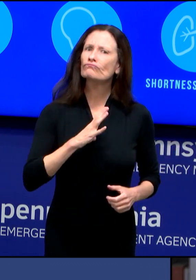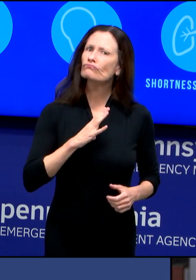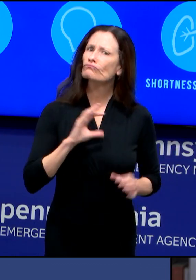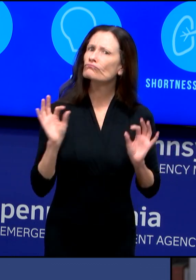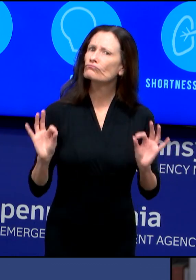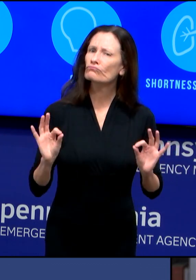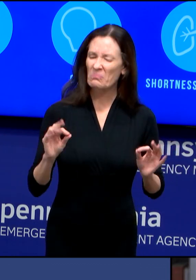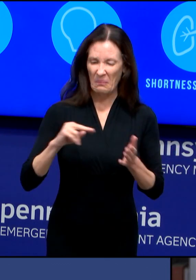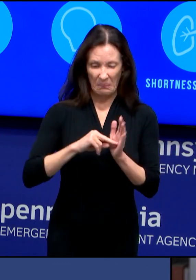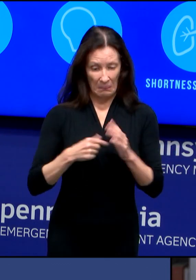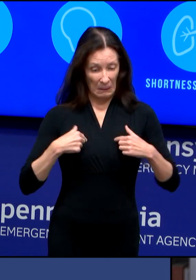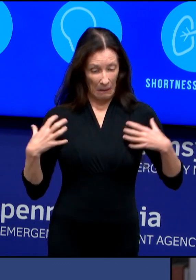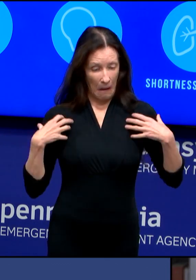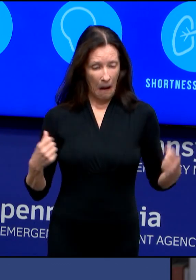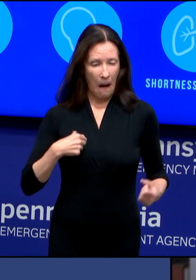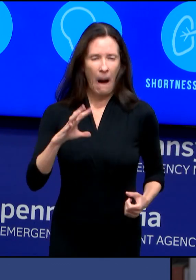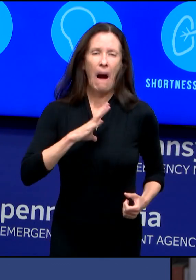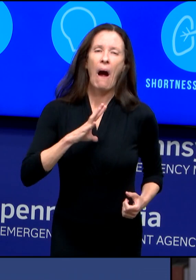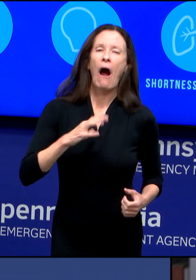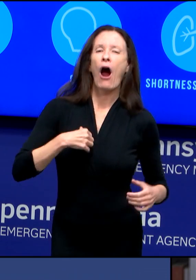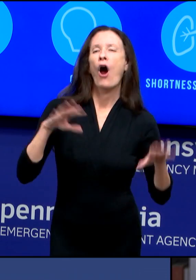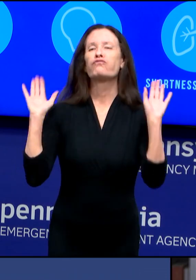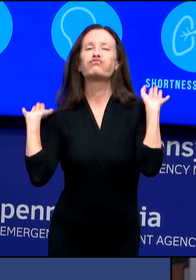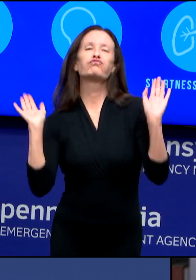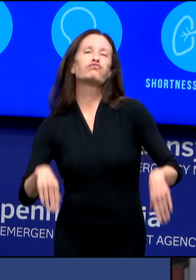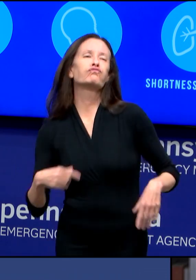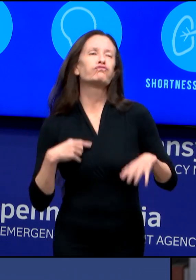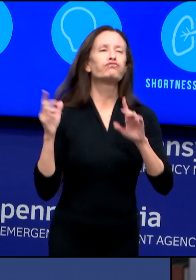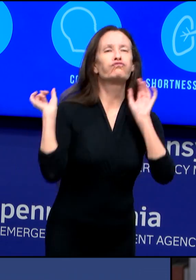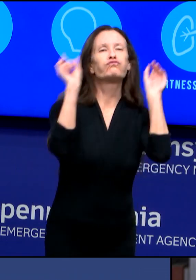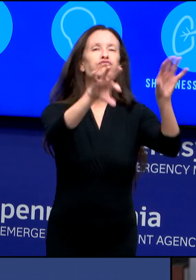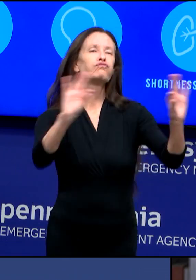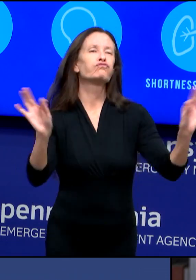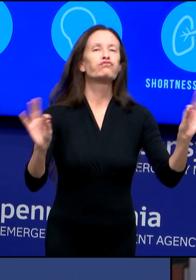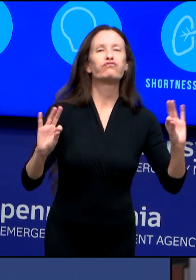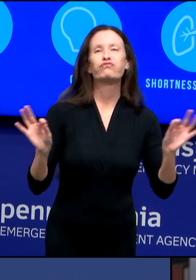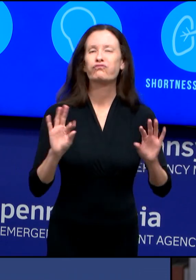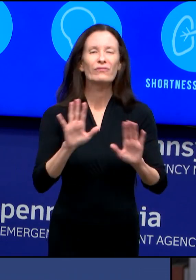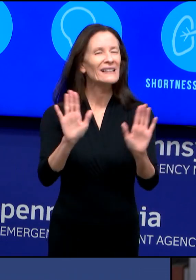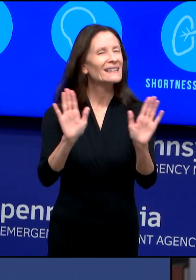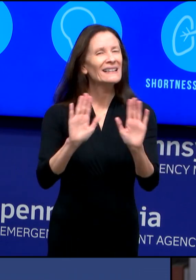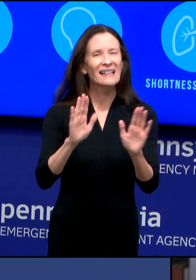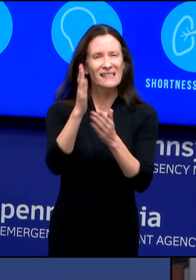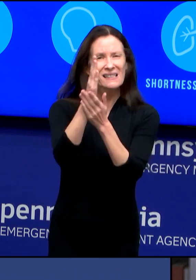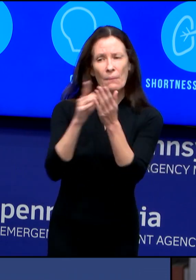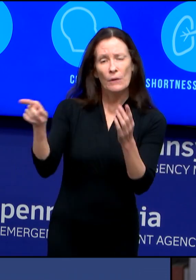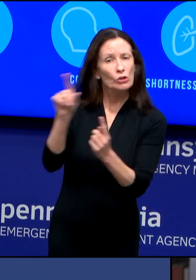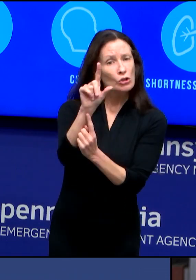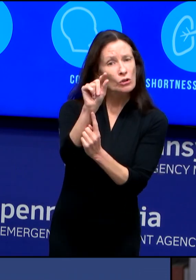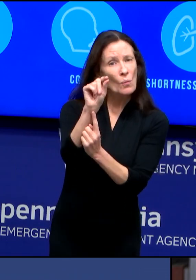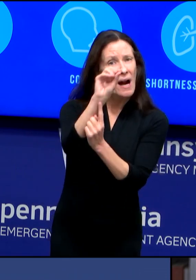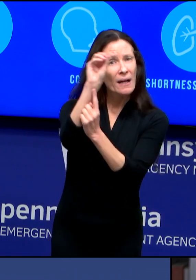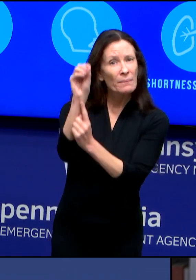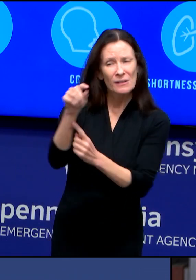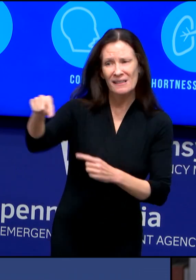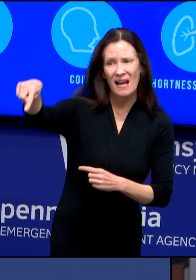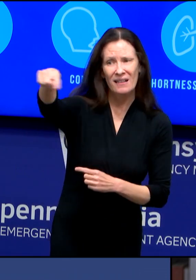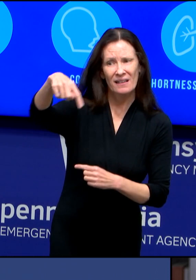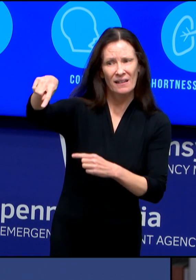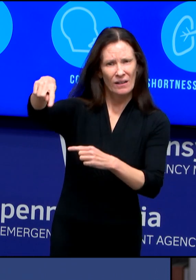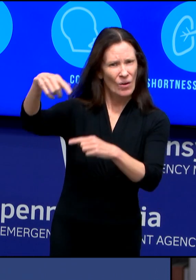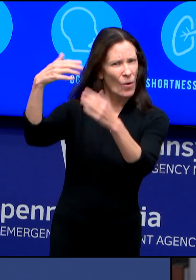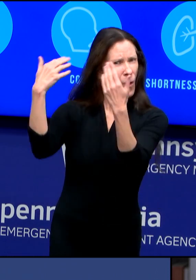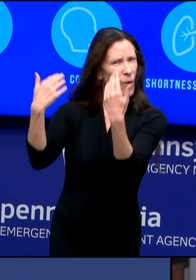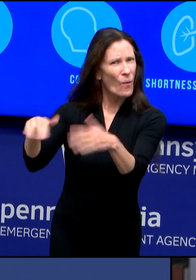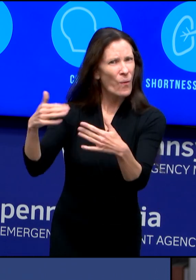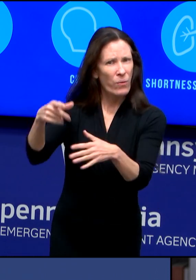neighbors. And the problem right now is that we can't treat the 20% if the virus takes off as it did in Italy. We don't